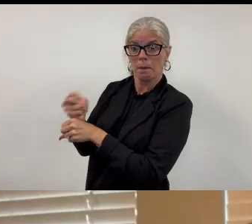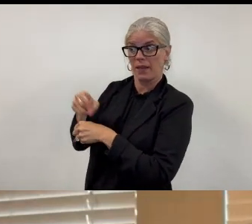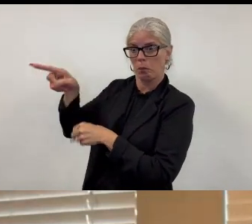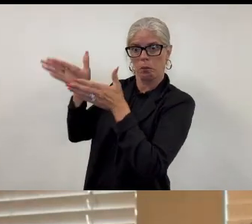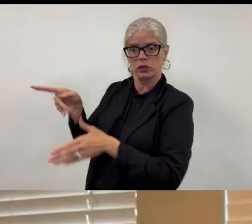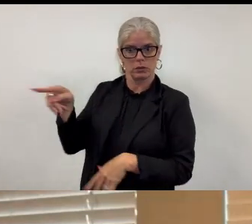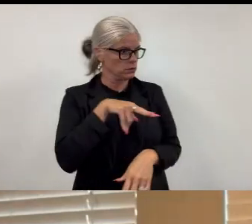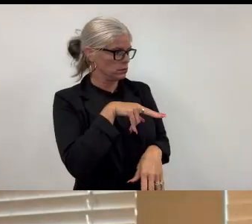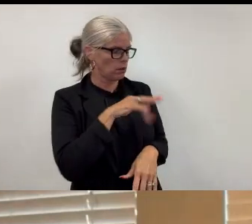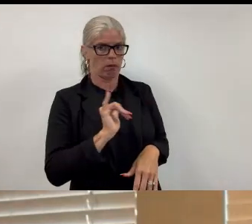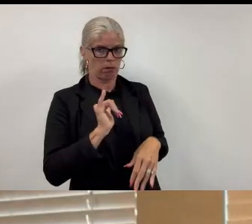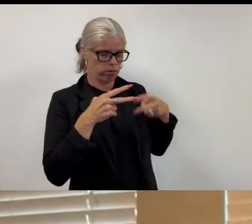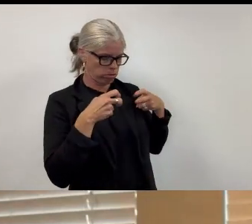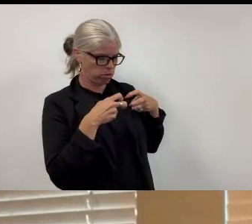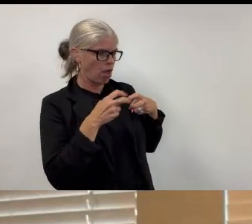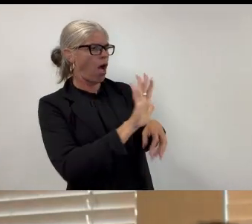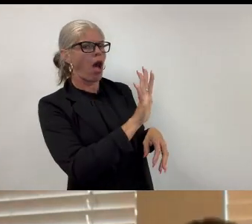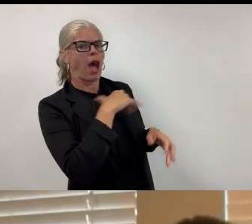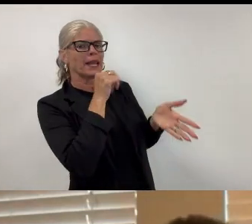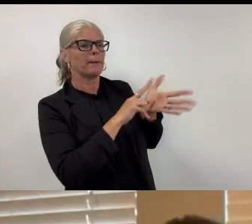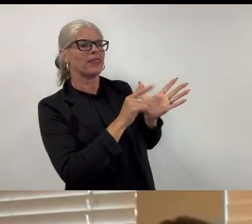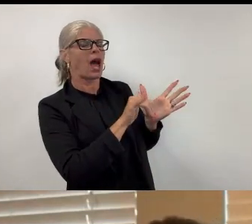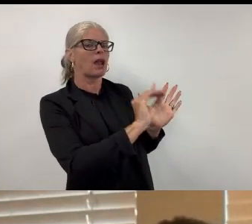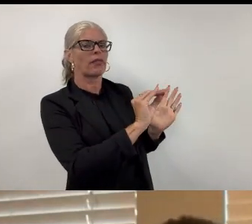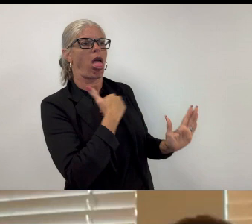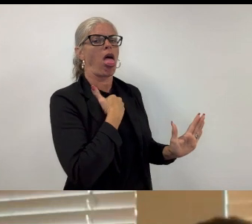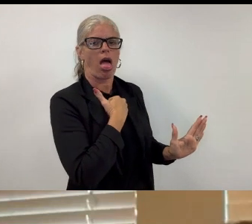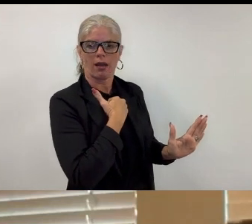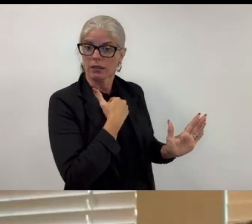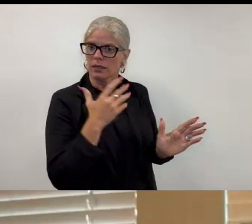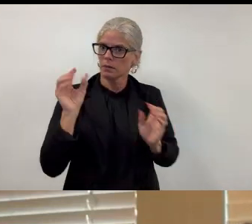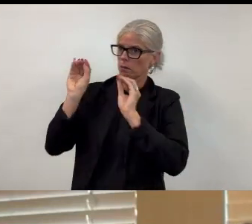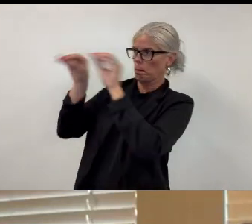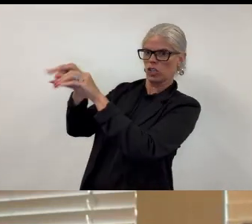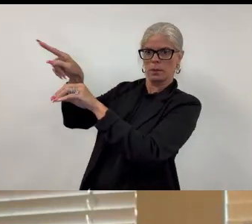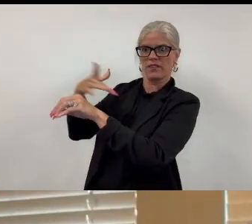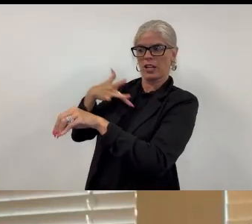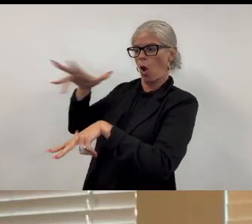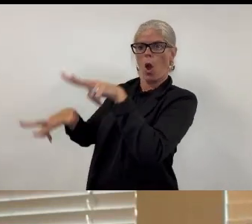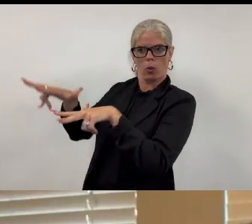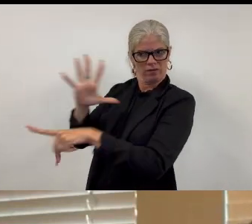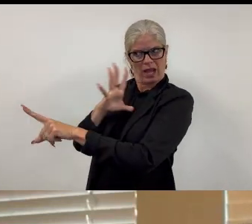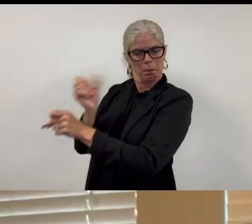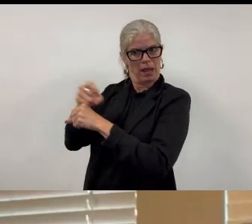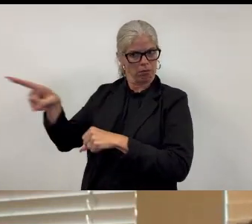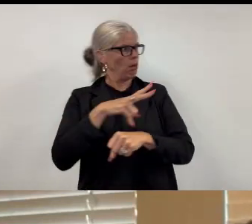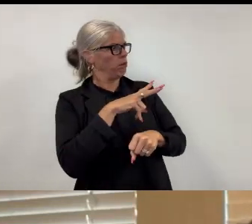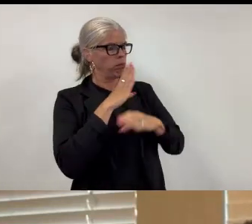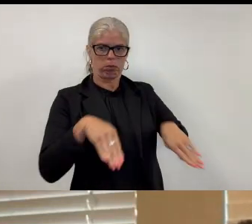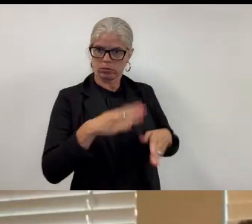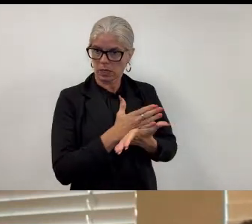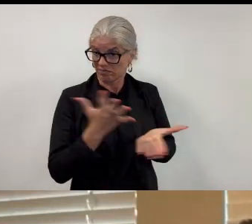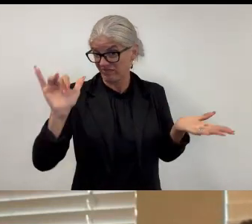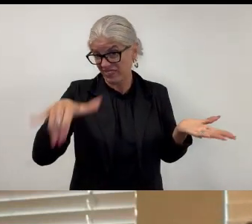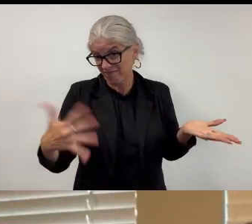then that encourages them to really stop and think like, oh, I didn't mean anything about it. I apologize. And hopefully that awkwardness prevents them from ever having that kind of